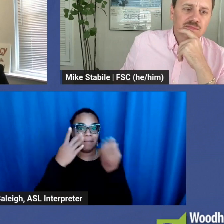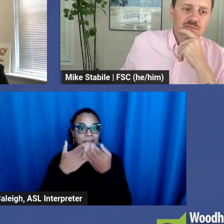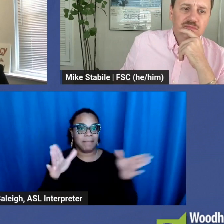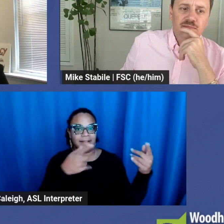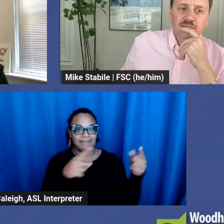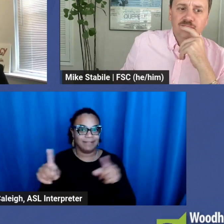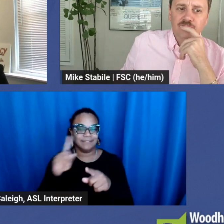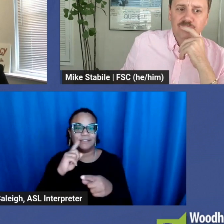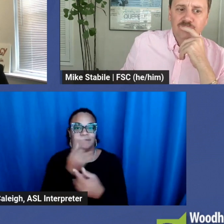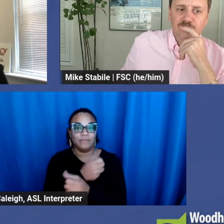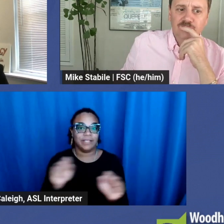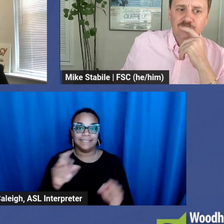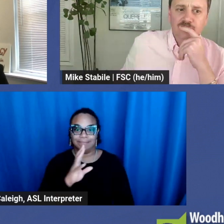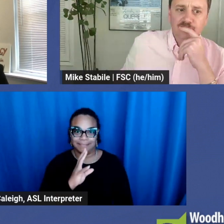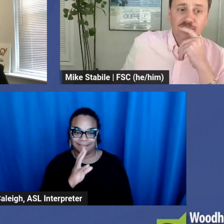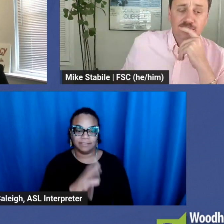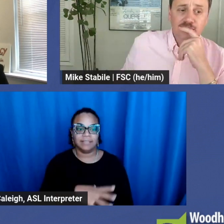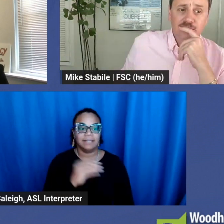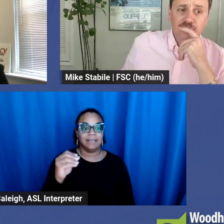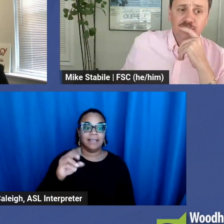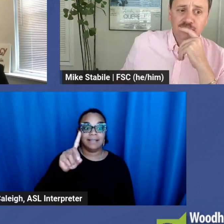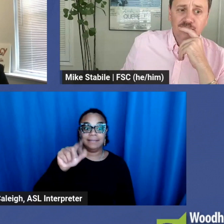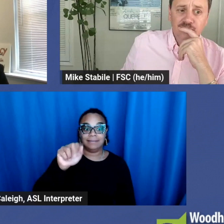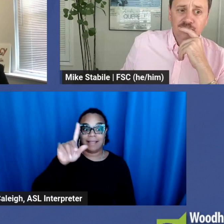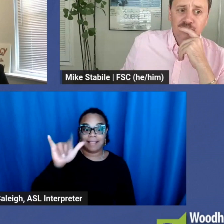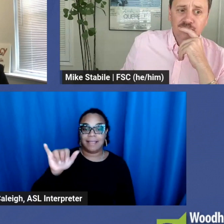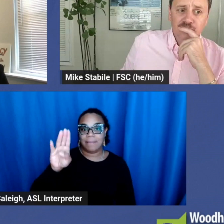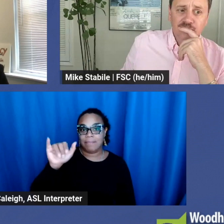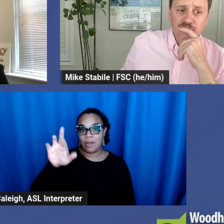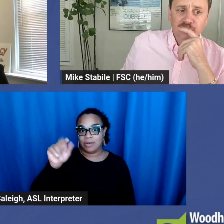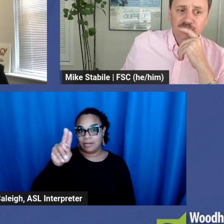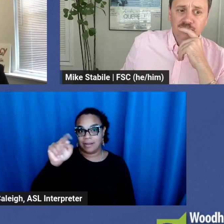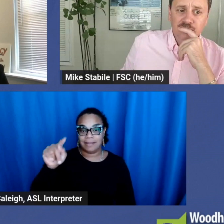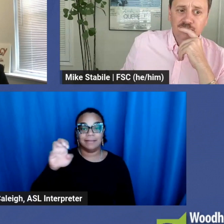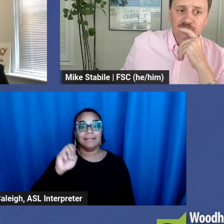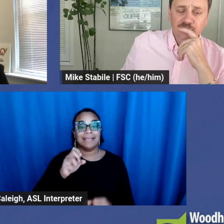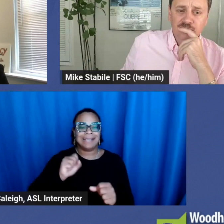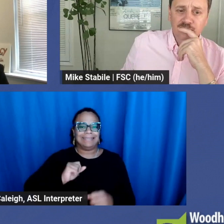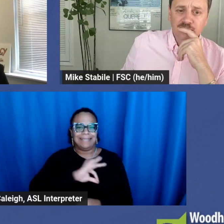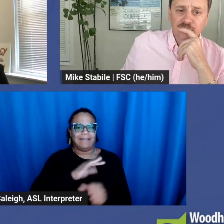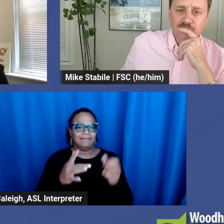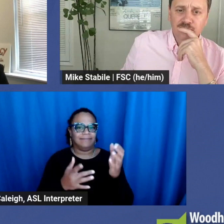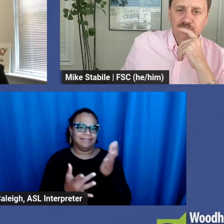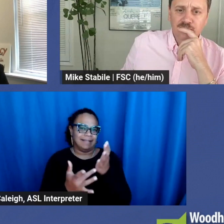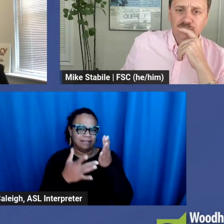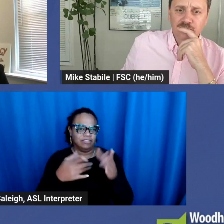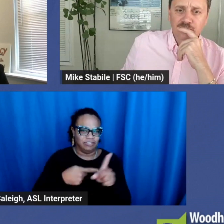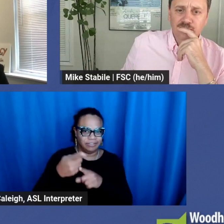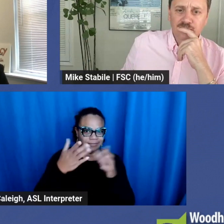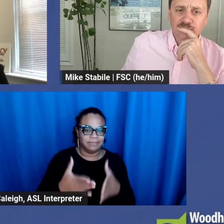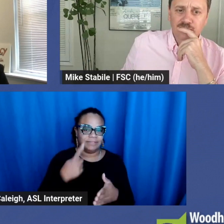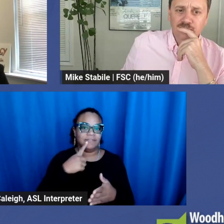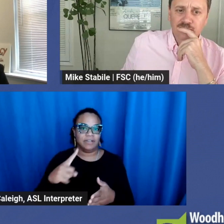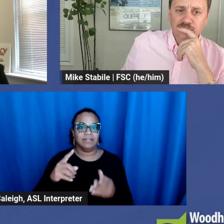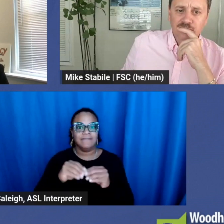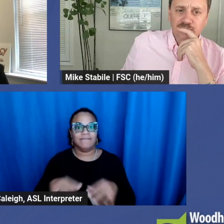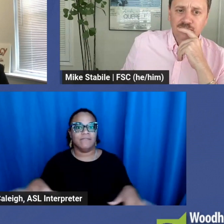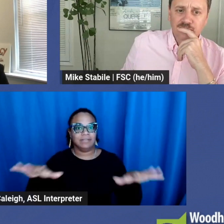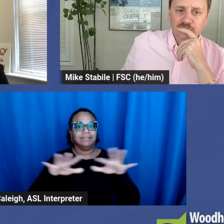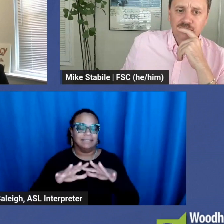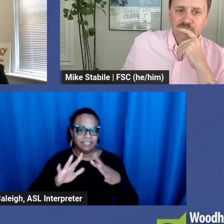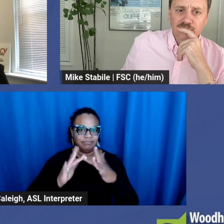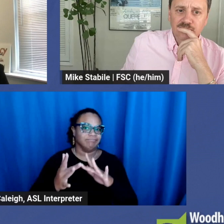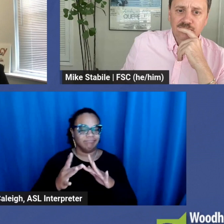Daley Barnett, Staff Technologist at the Electronic Frontier Foundation. So you all are experts at what's